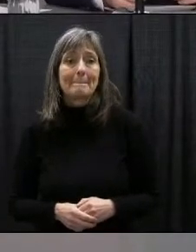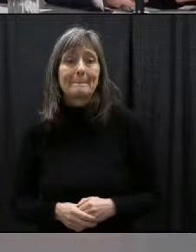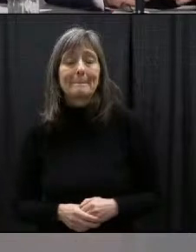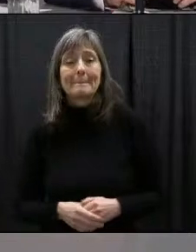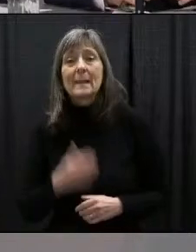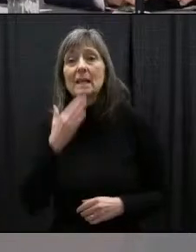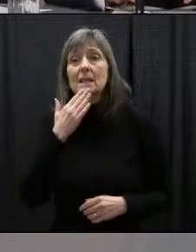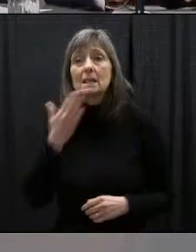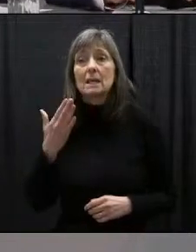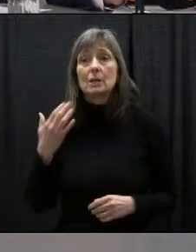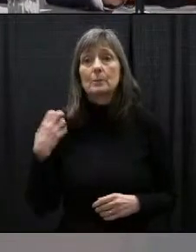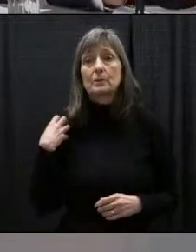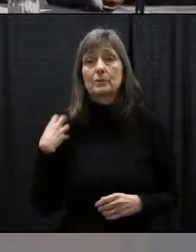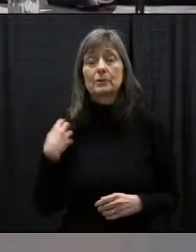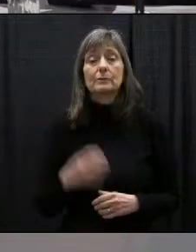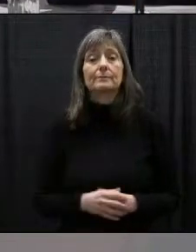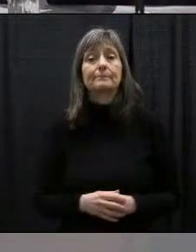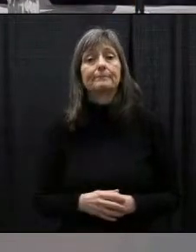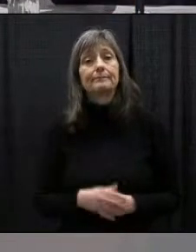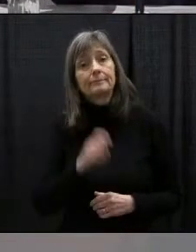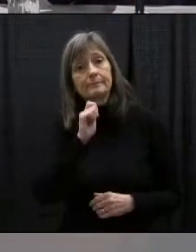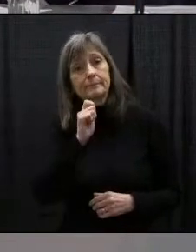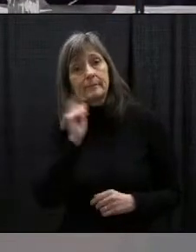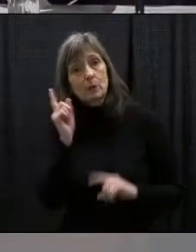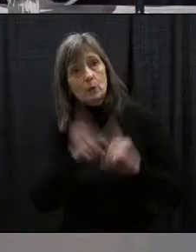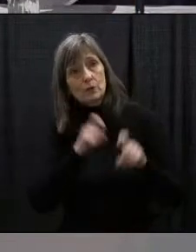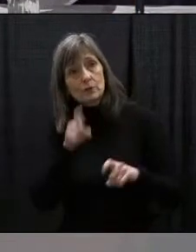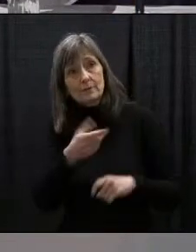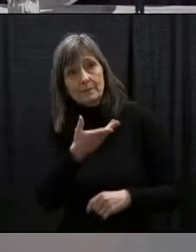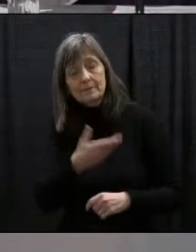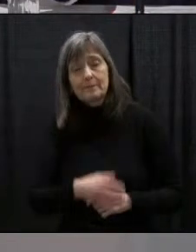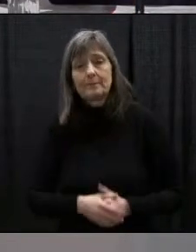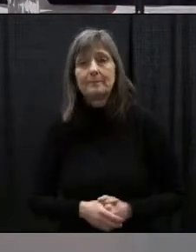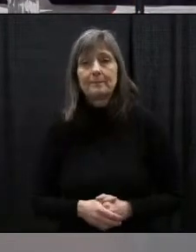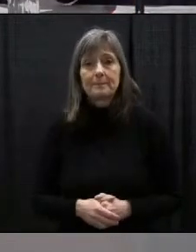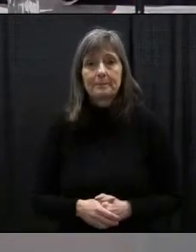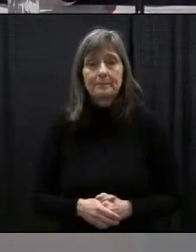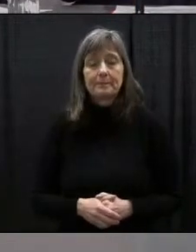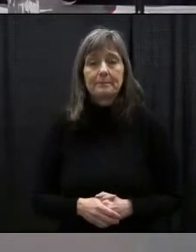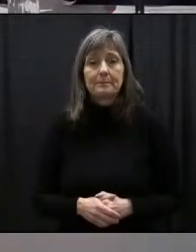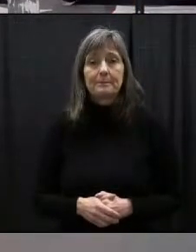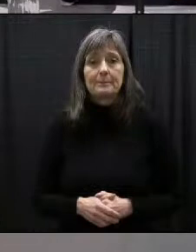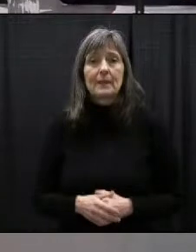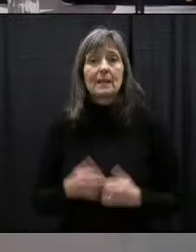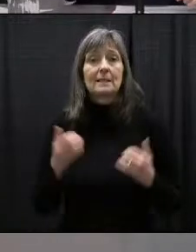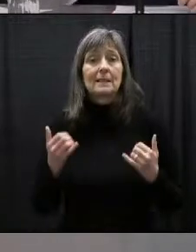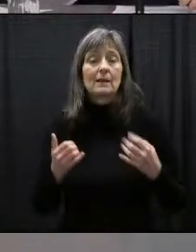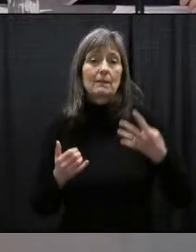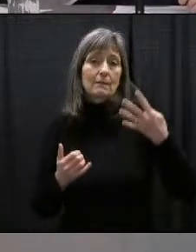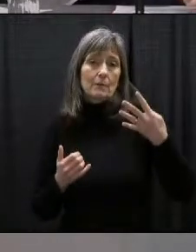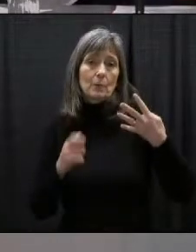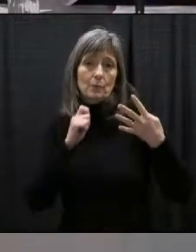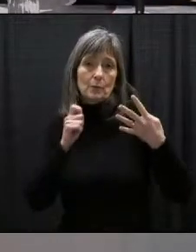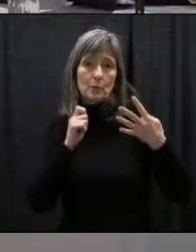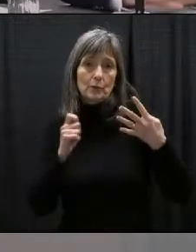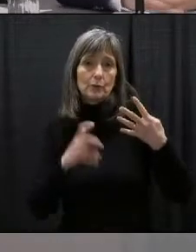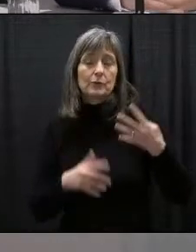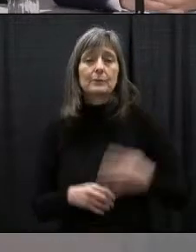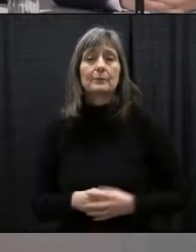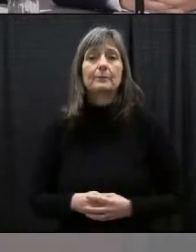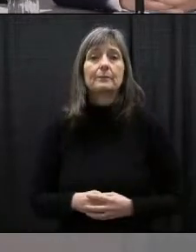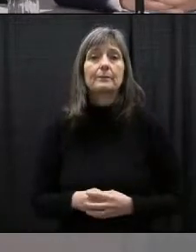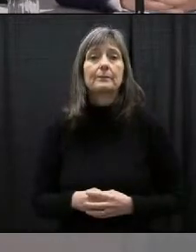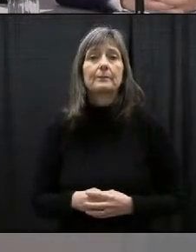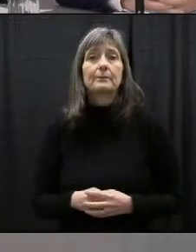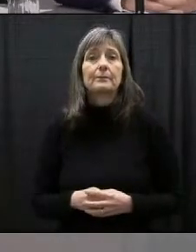Well, thank you, Minister. We'll now invite questions from the media. Thank you, Premier. Today we have 4 reporters joining us. The first